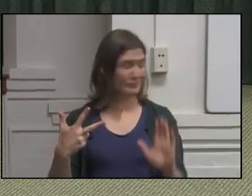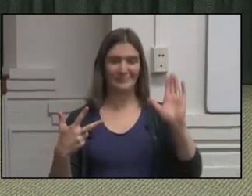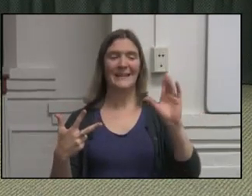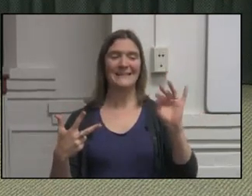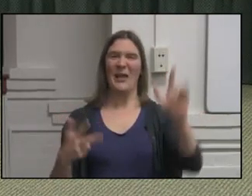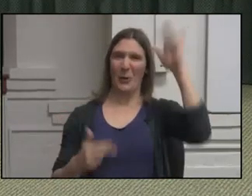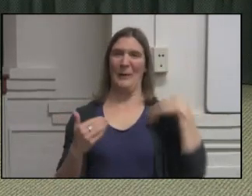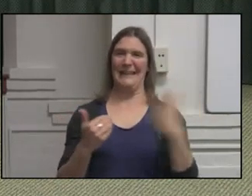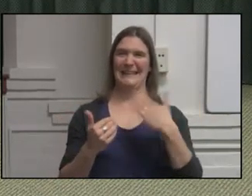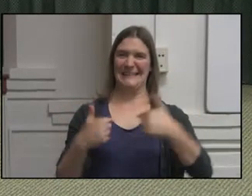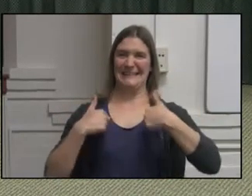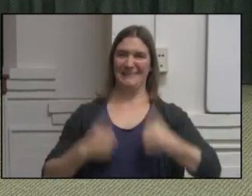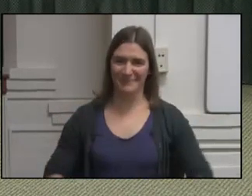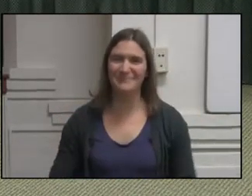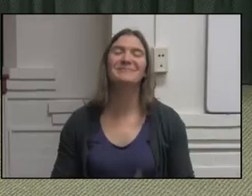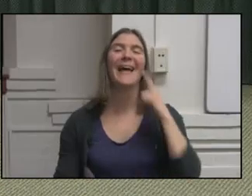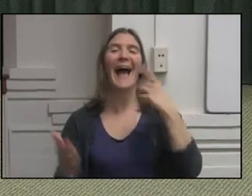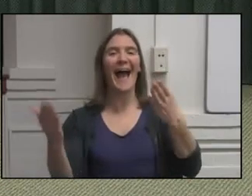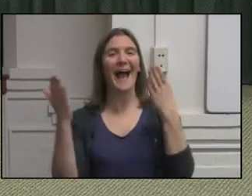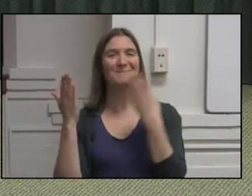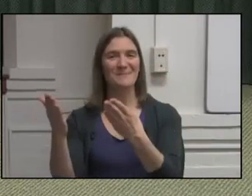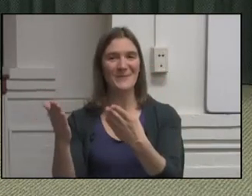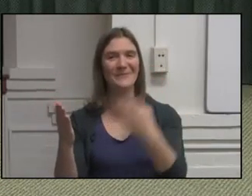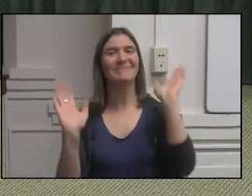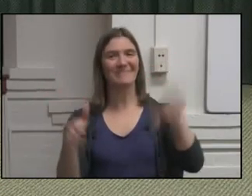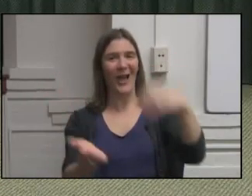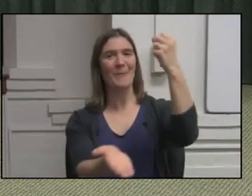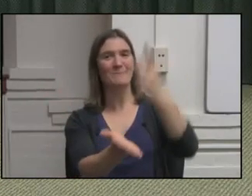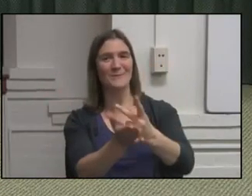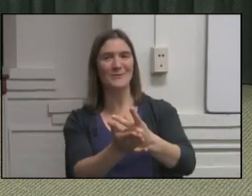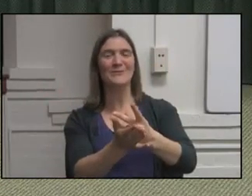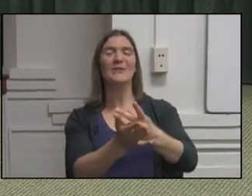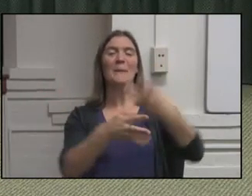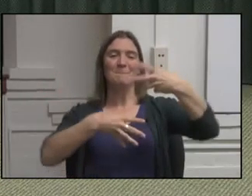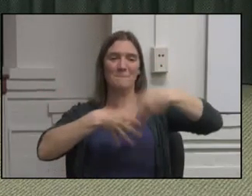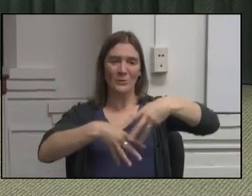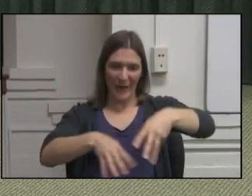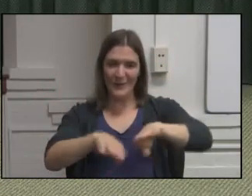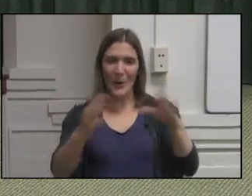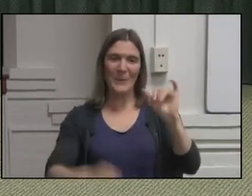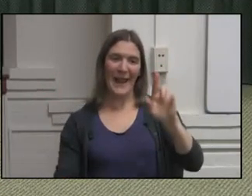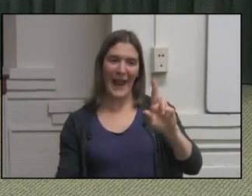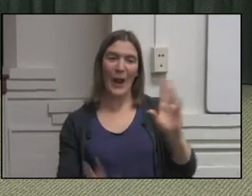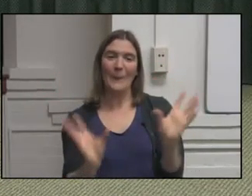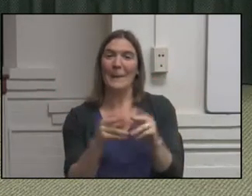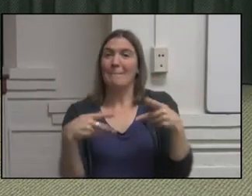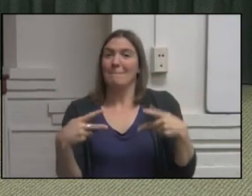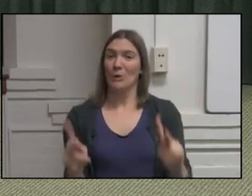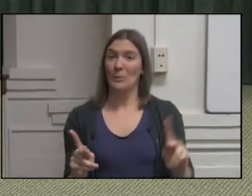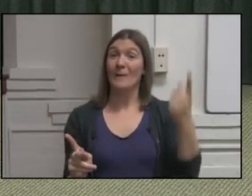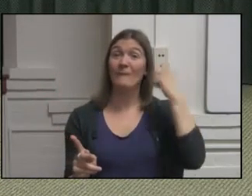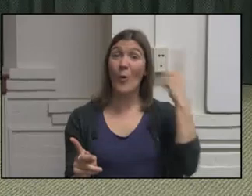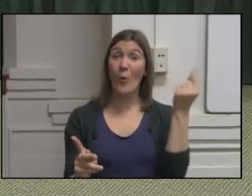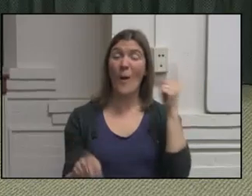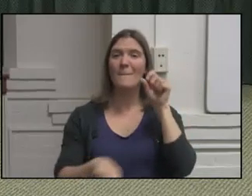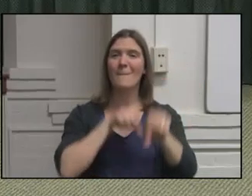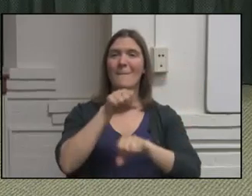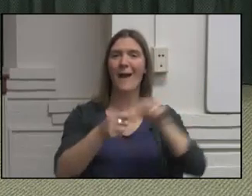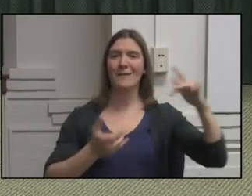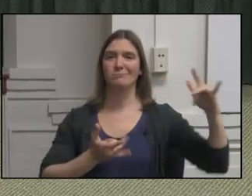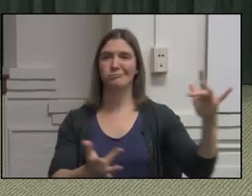easy one. I'll do this one. I move to approve a parade, an open-air meeting permit for the Tour de